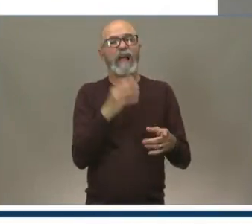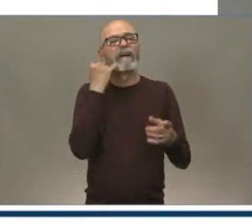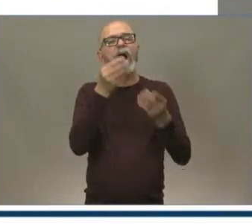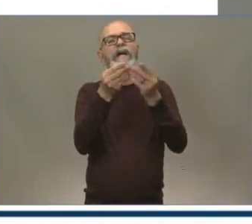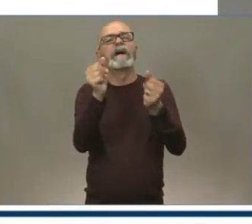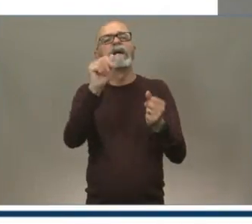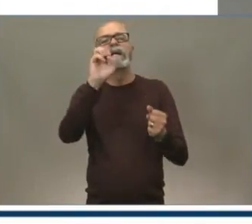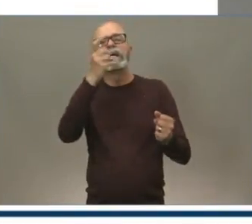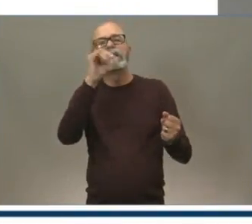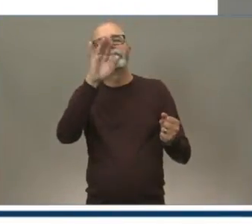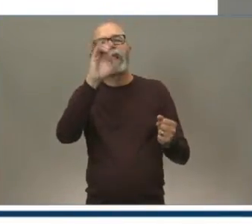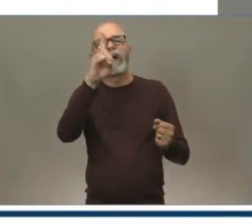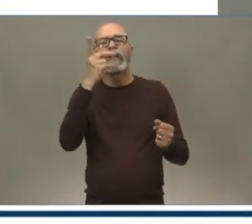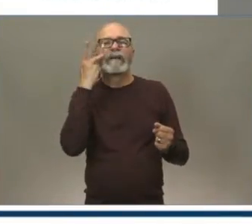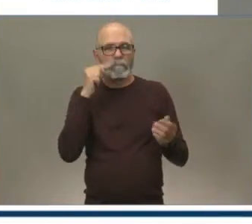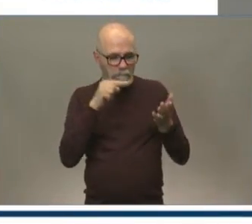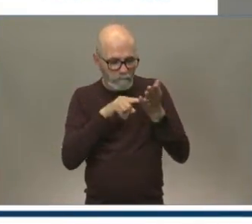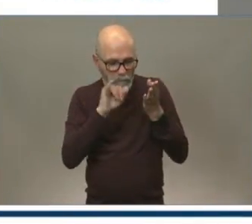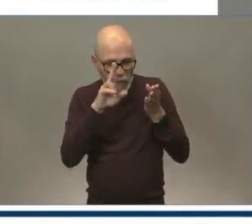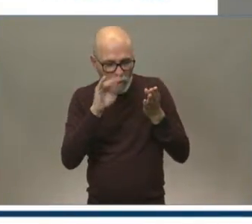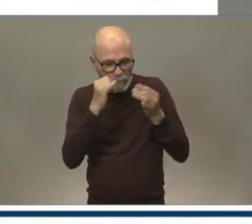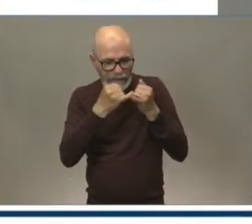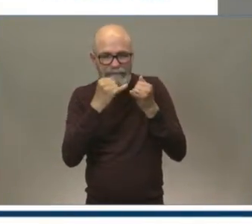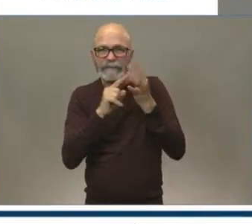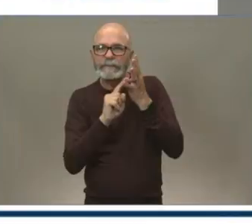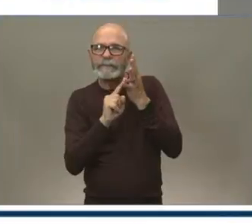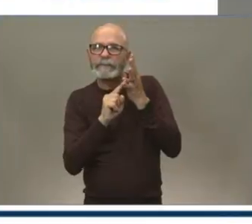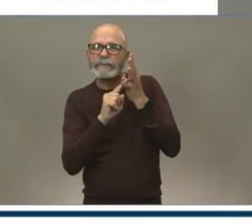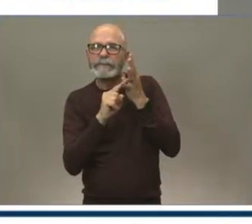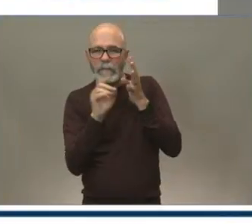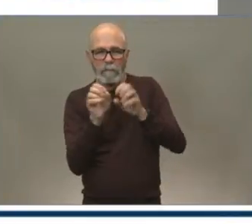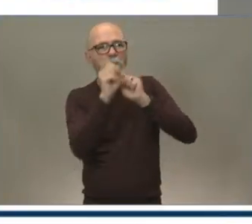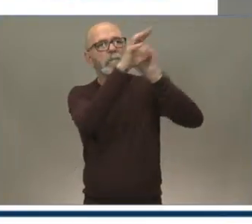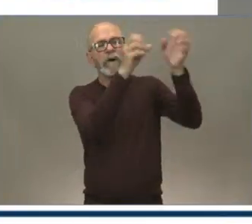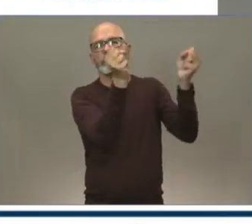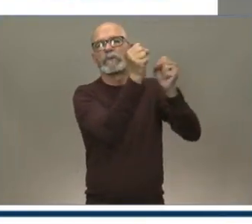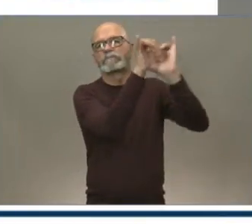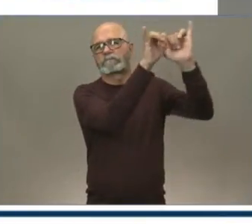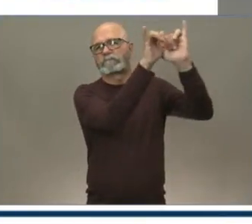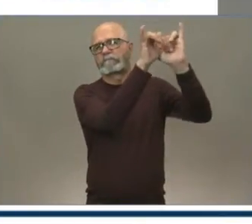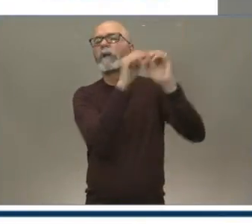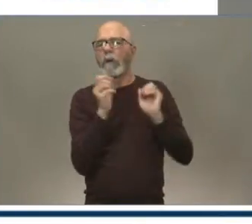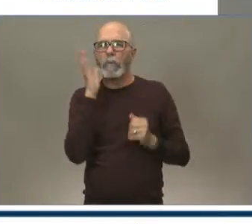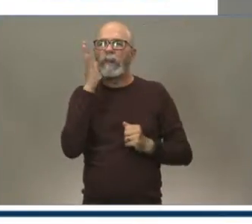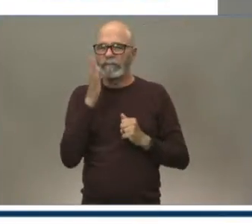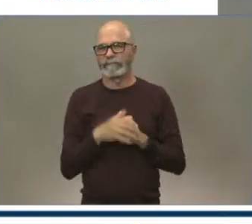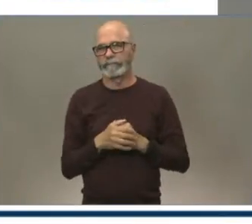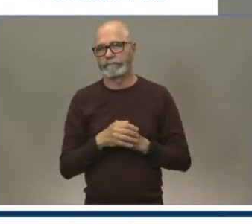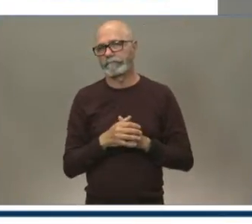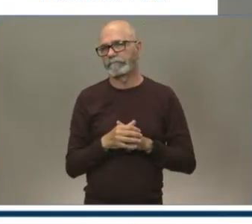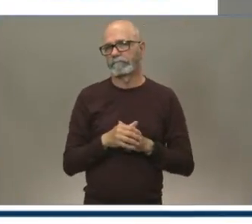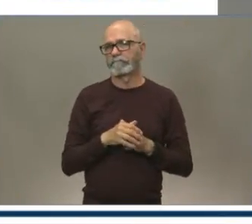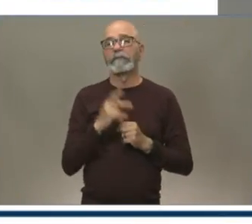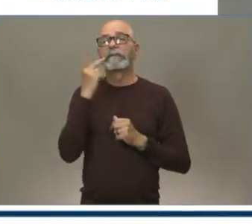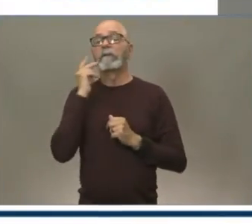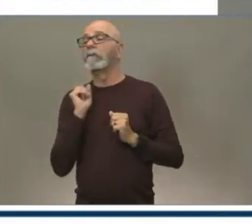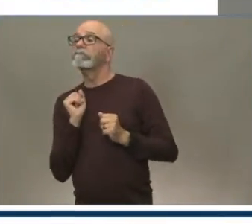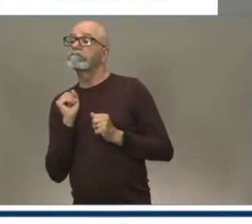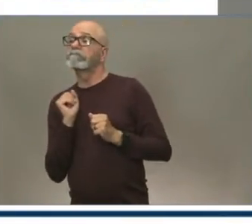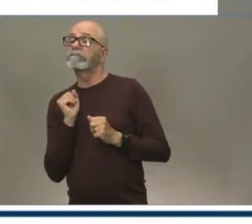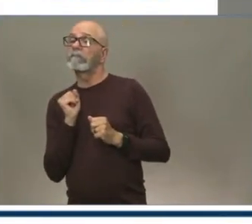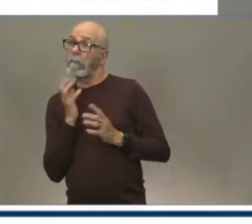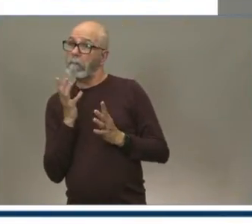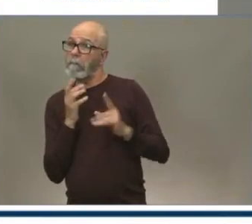and who knows where our epidemiology is going to go. So we'll make decisions about potentially opening the use of vaccine guided by